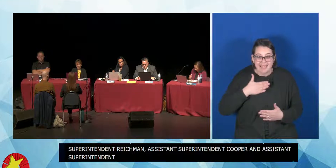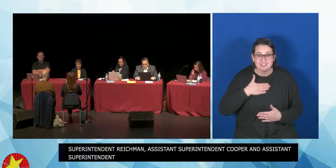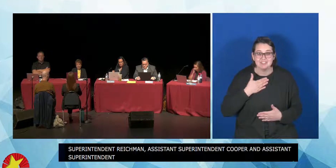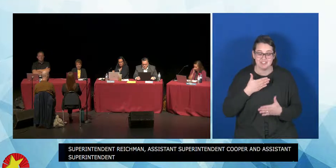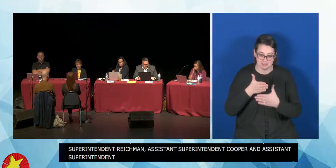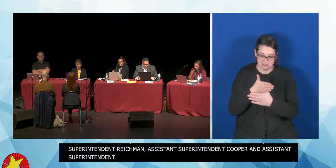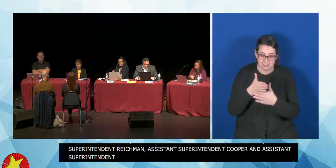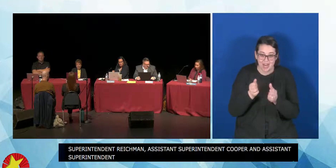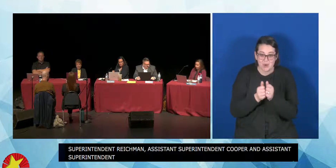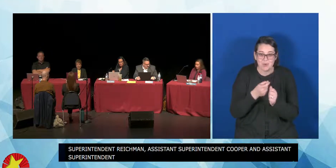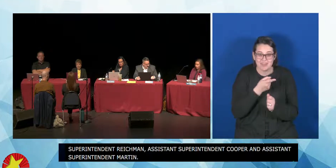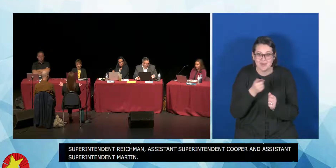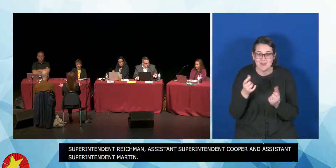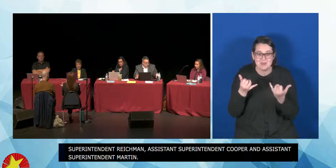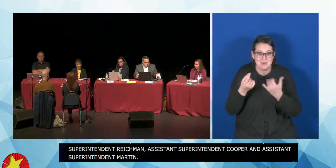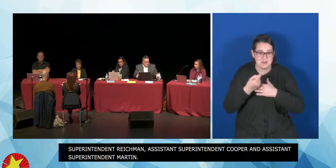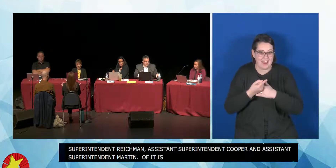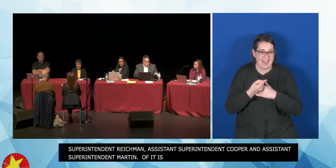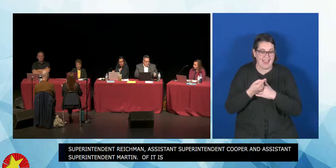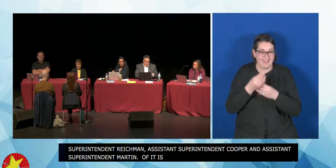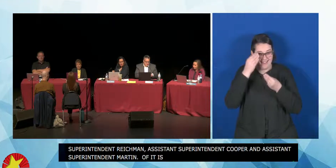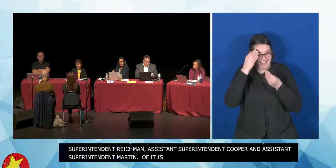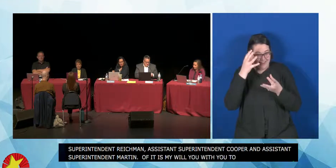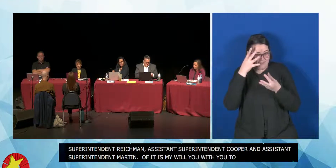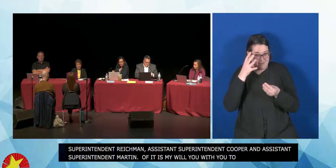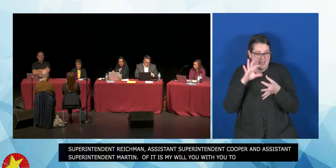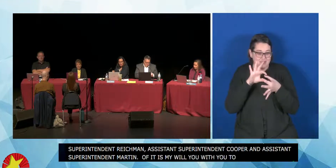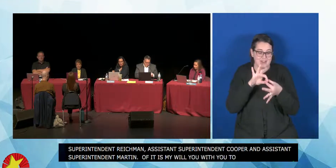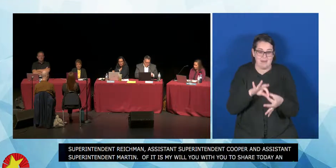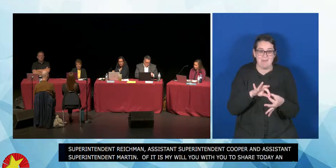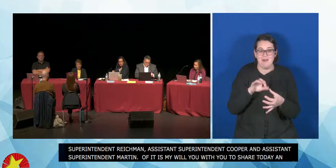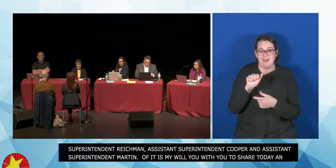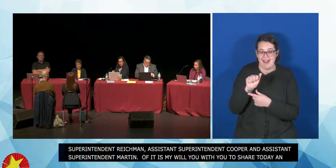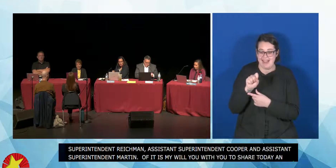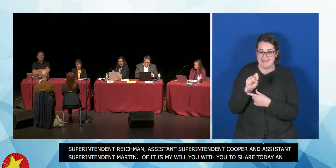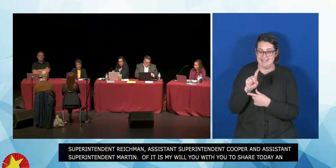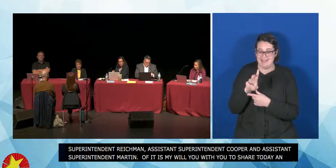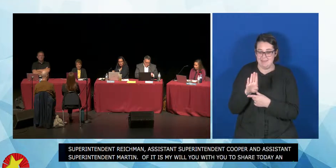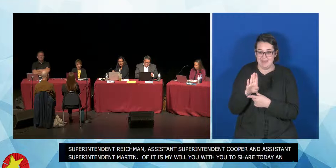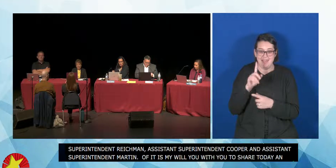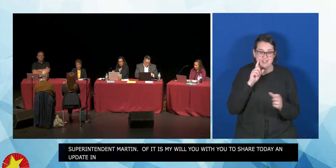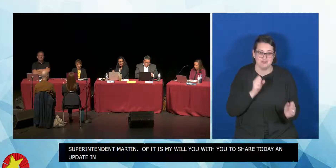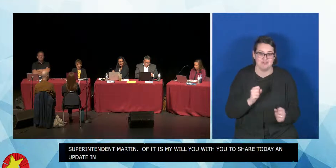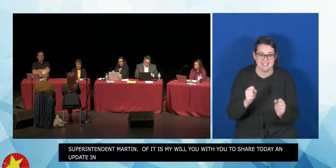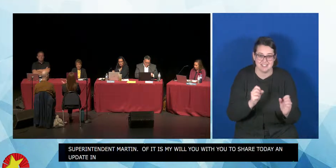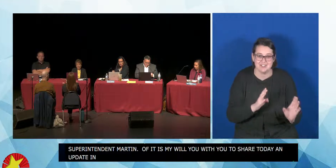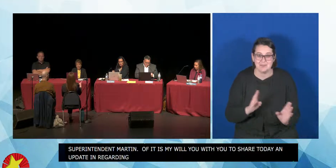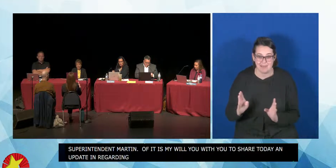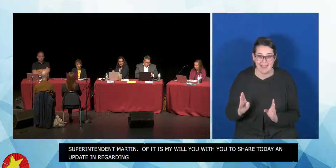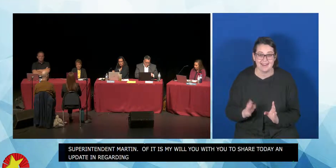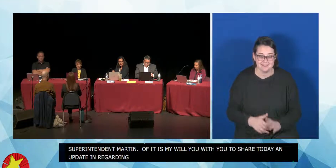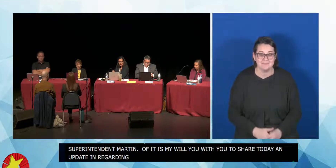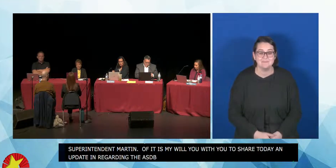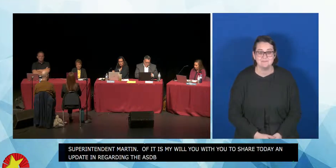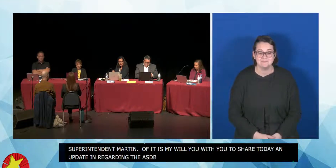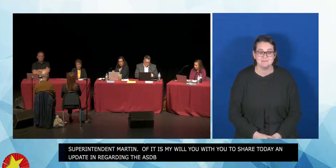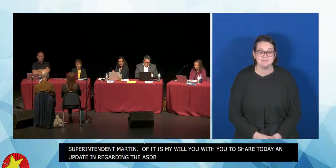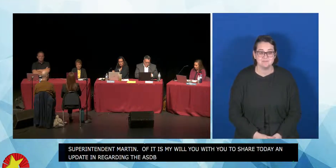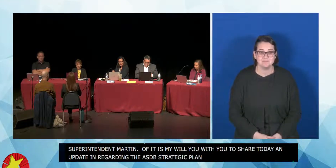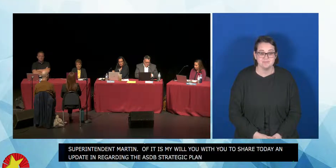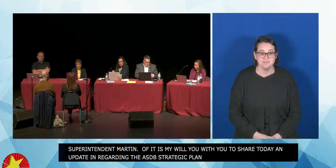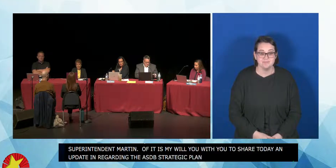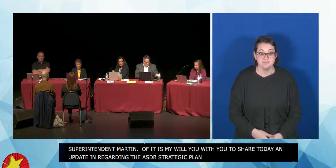you today an update regarding the ASCB strategic plan. As